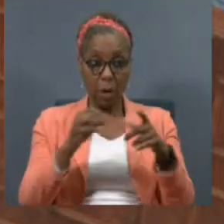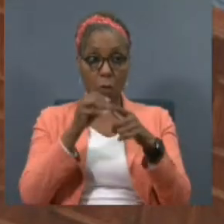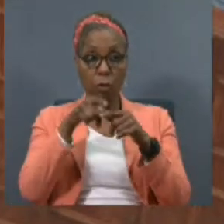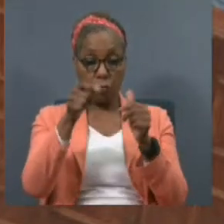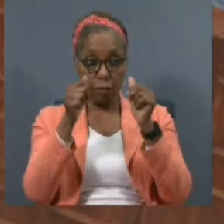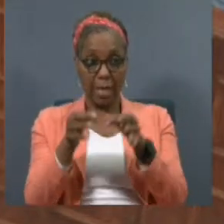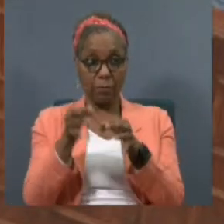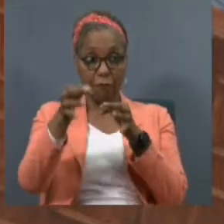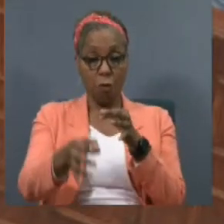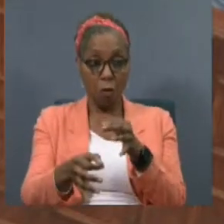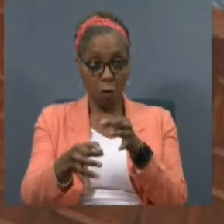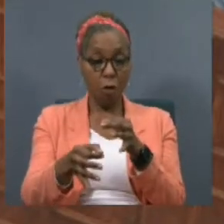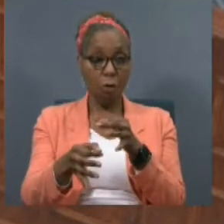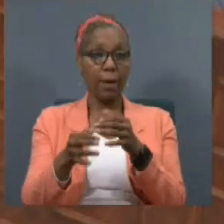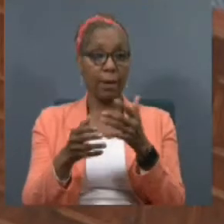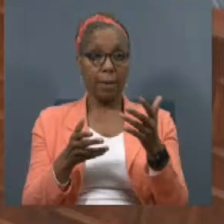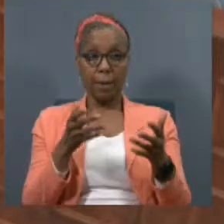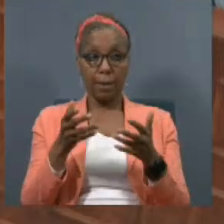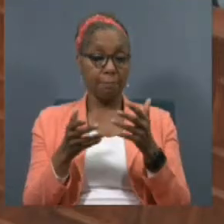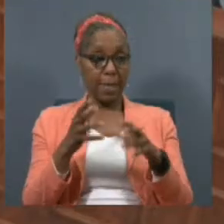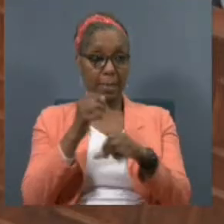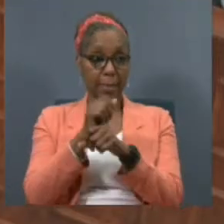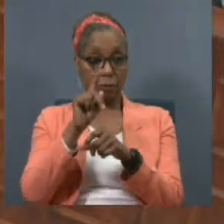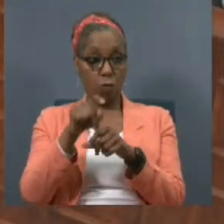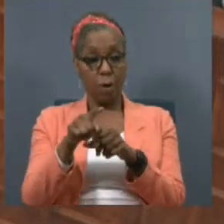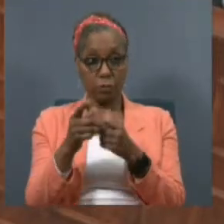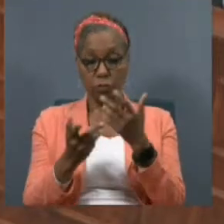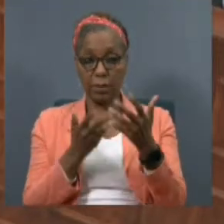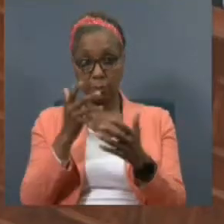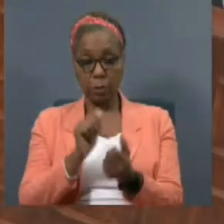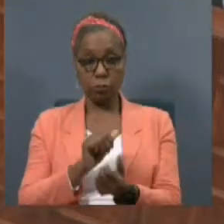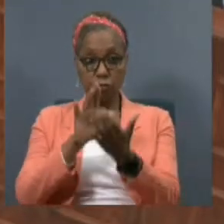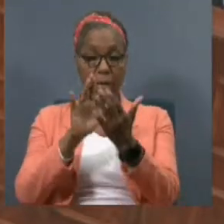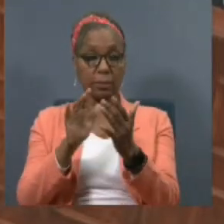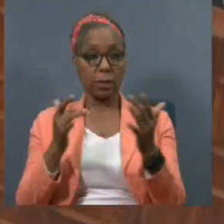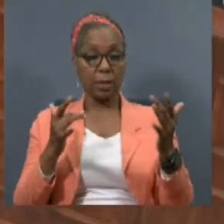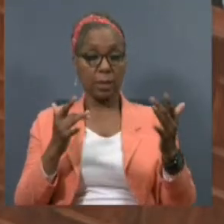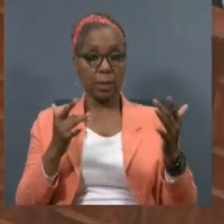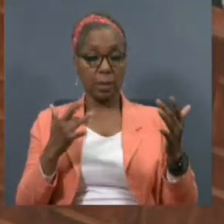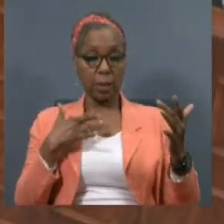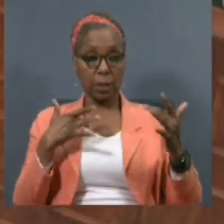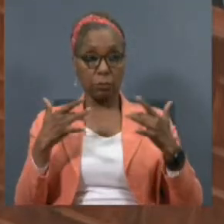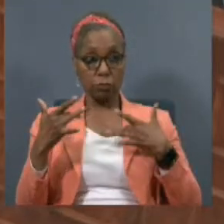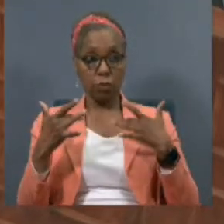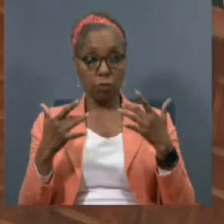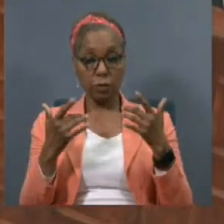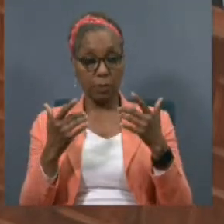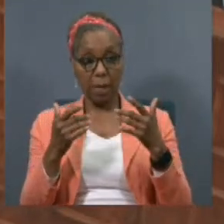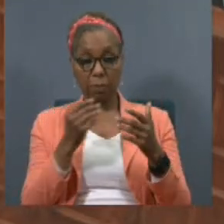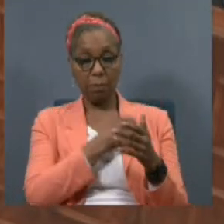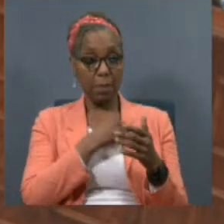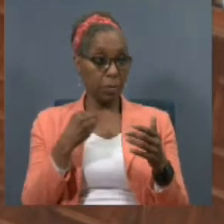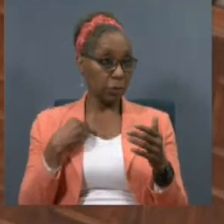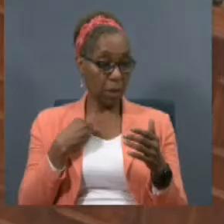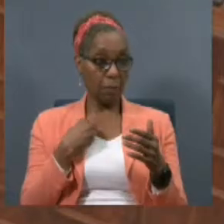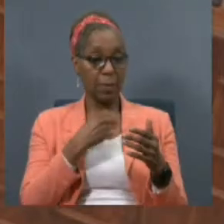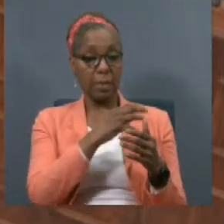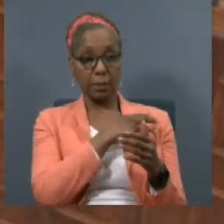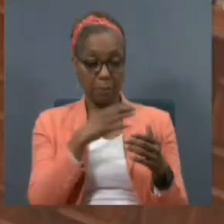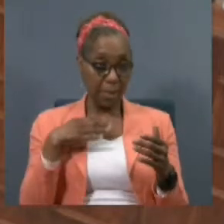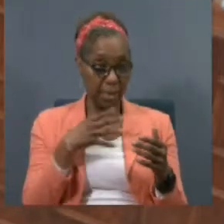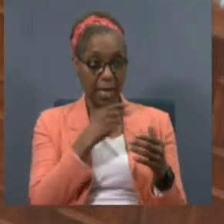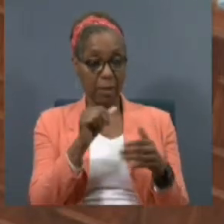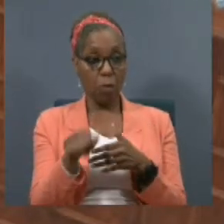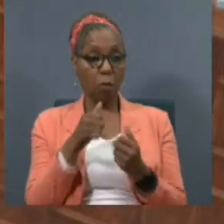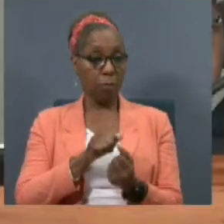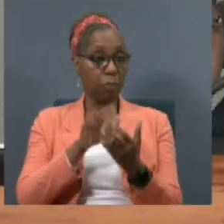you can defer and get the questions maybe addressed, concerned by the members of the committee and other